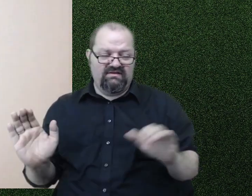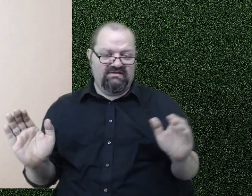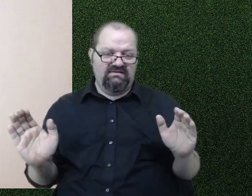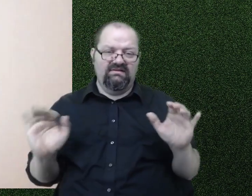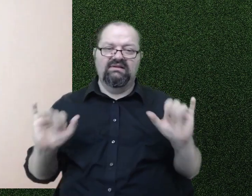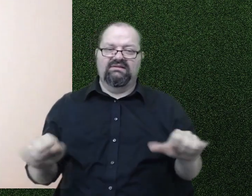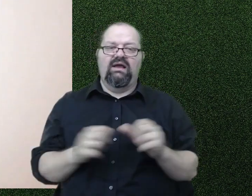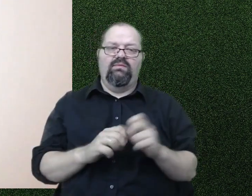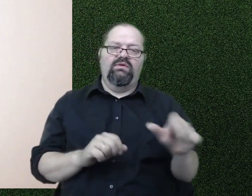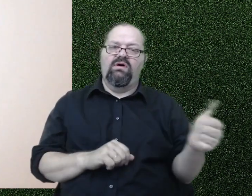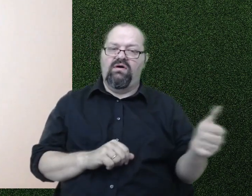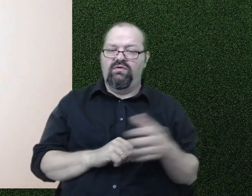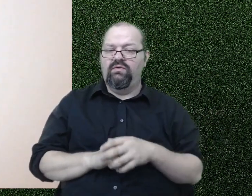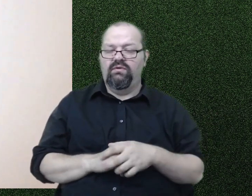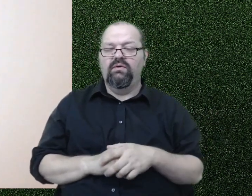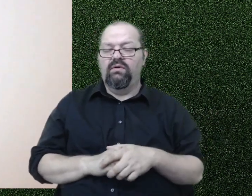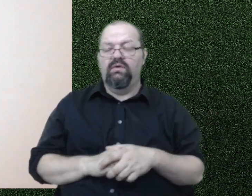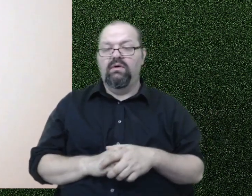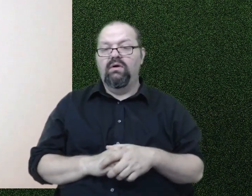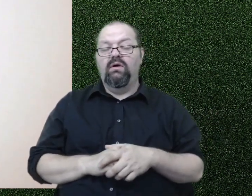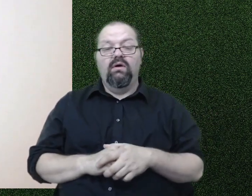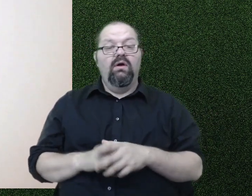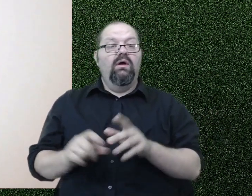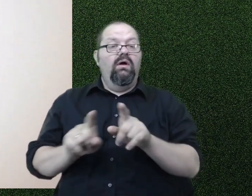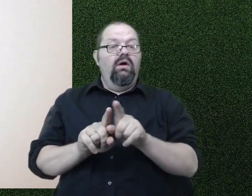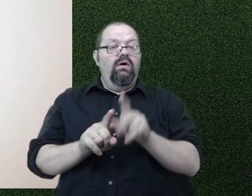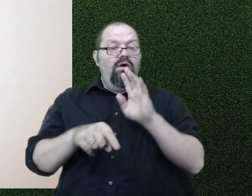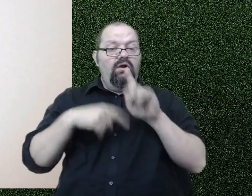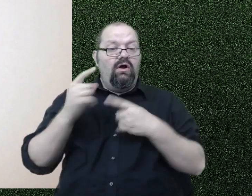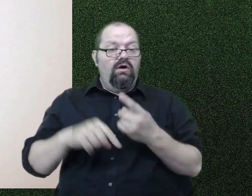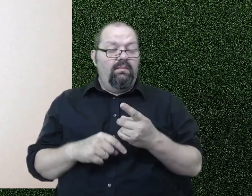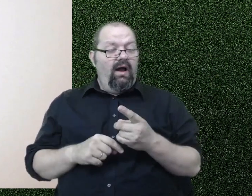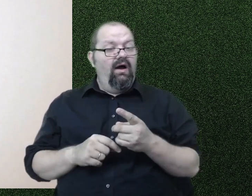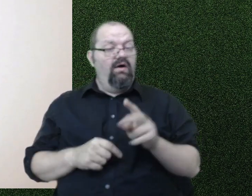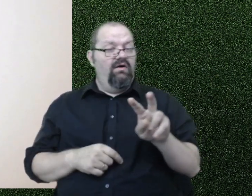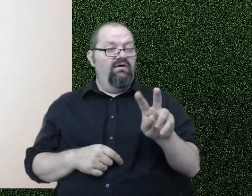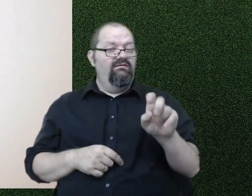here. We also talked about the vector from P to Q.